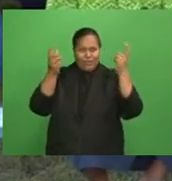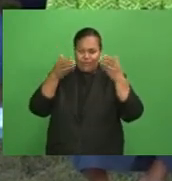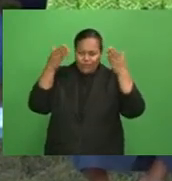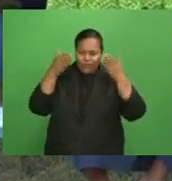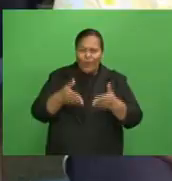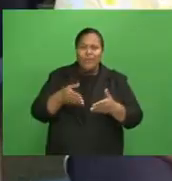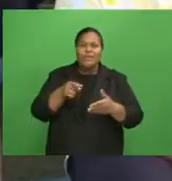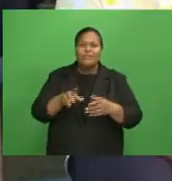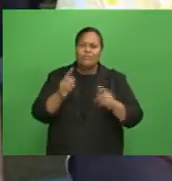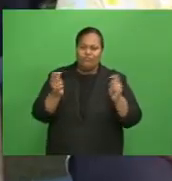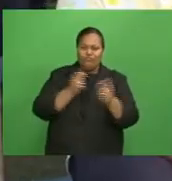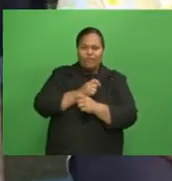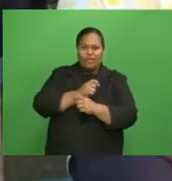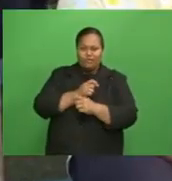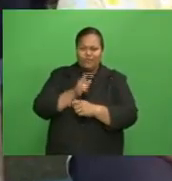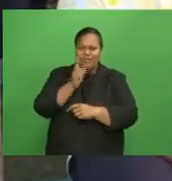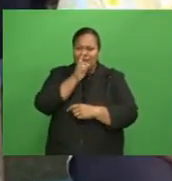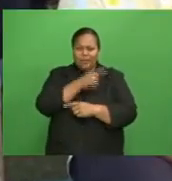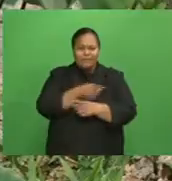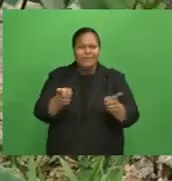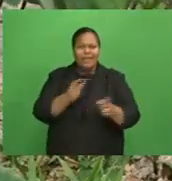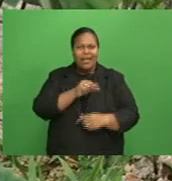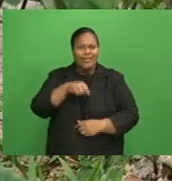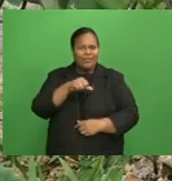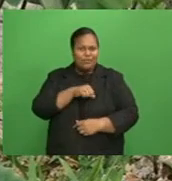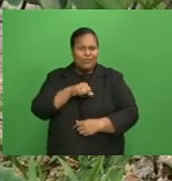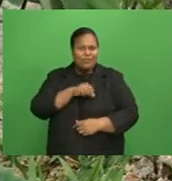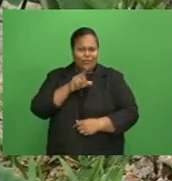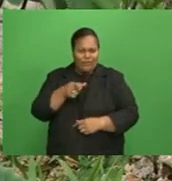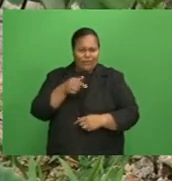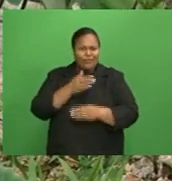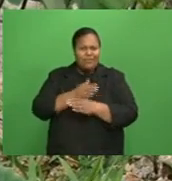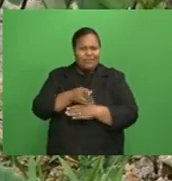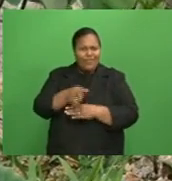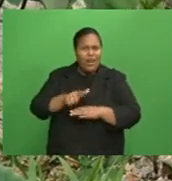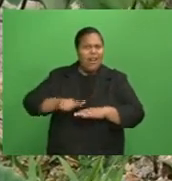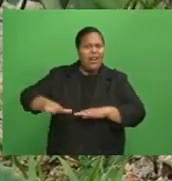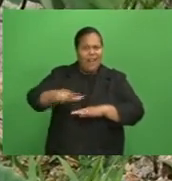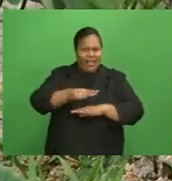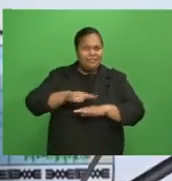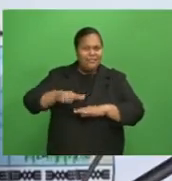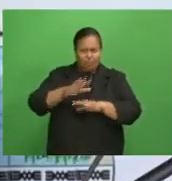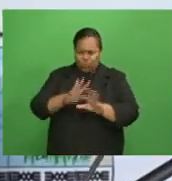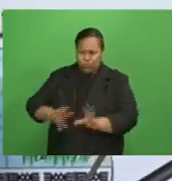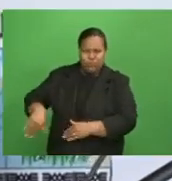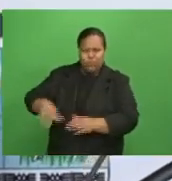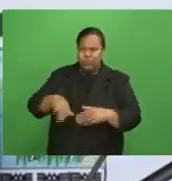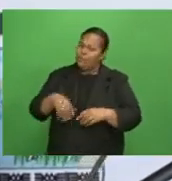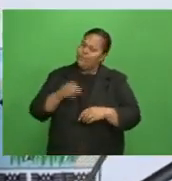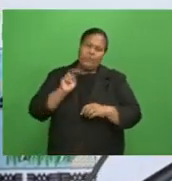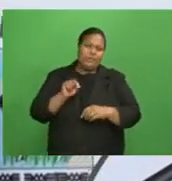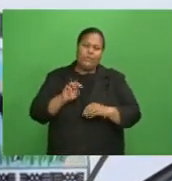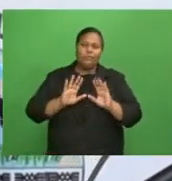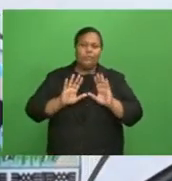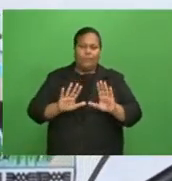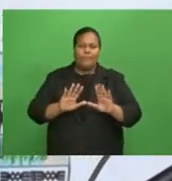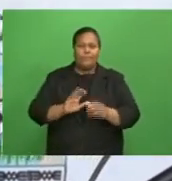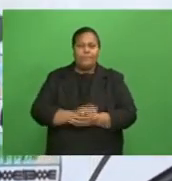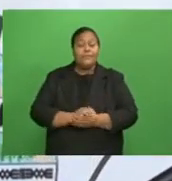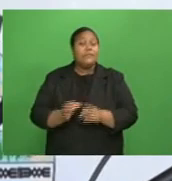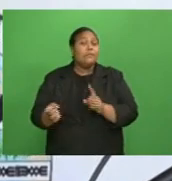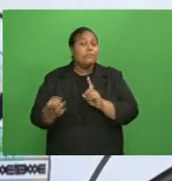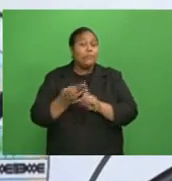public attitudes to the prominent driver of desertification and land degradation. It's important that